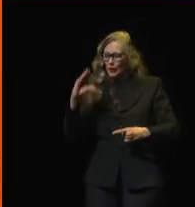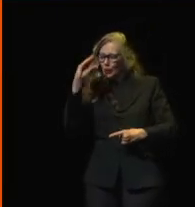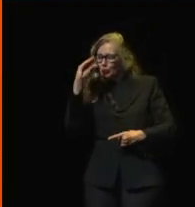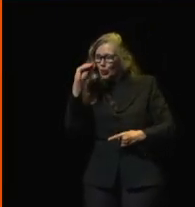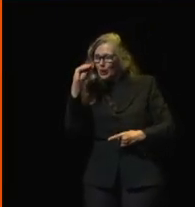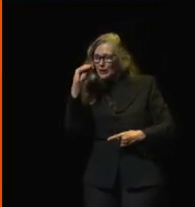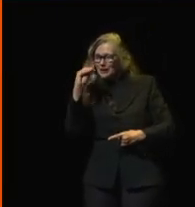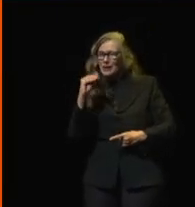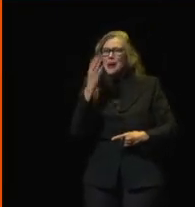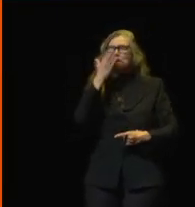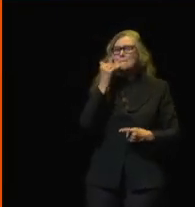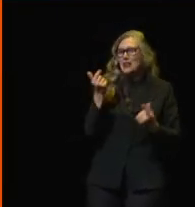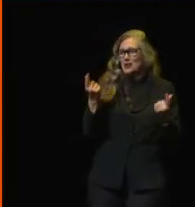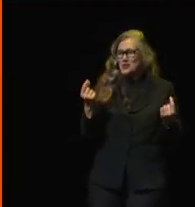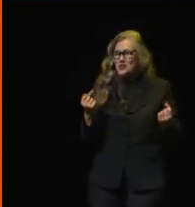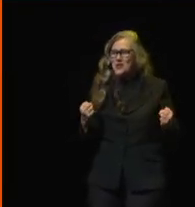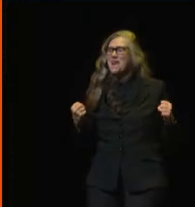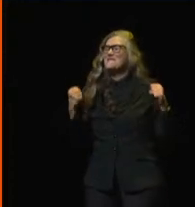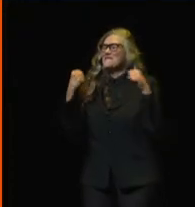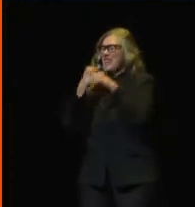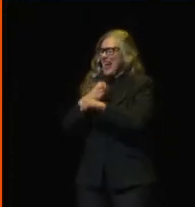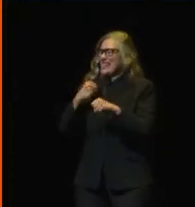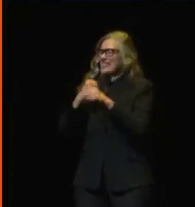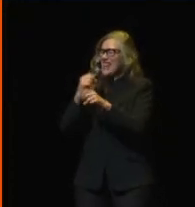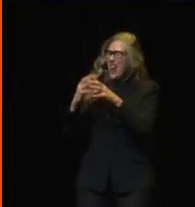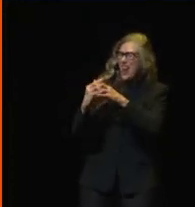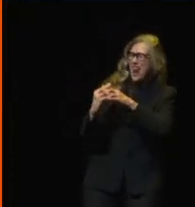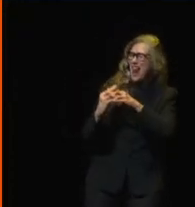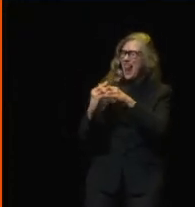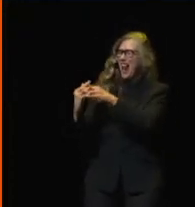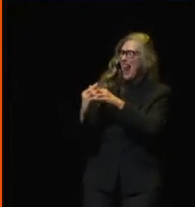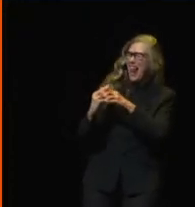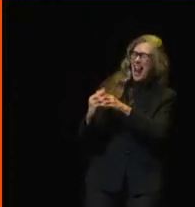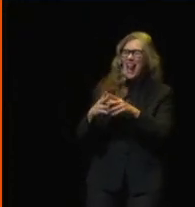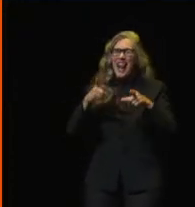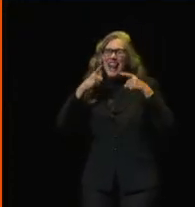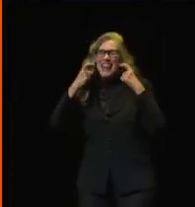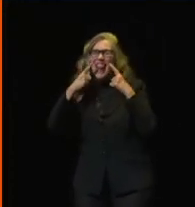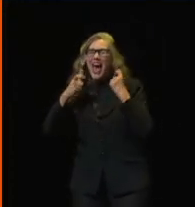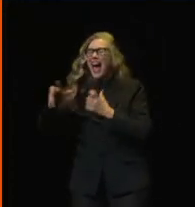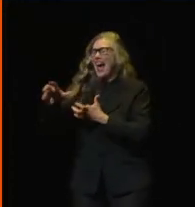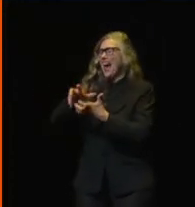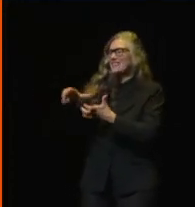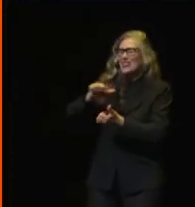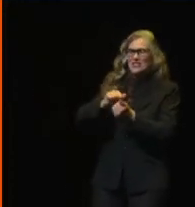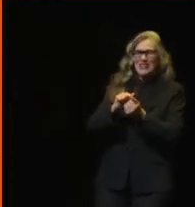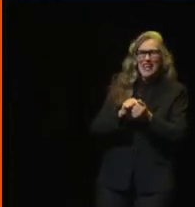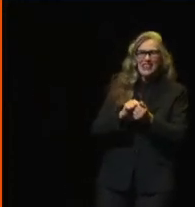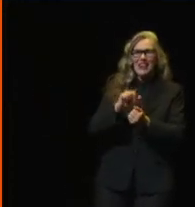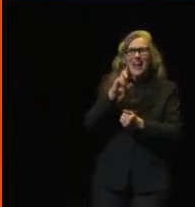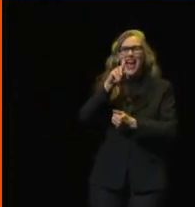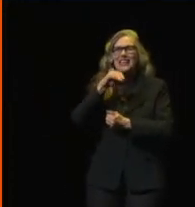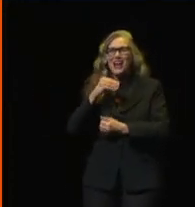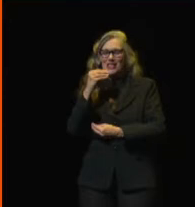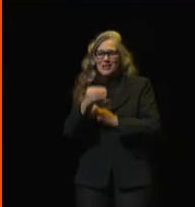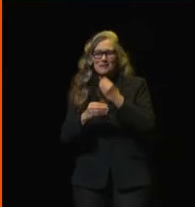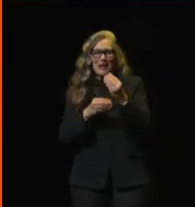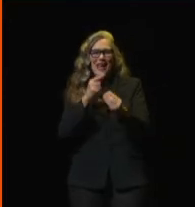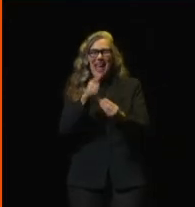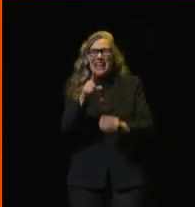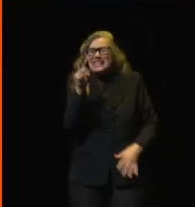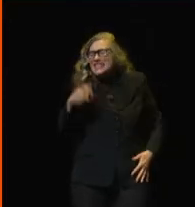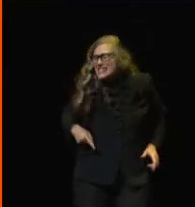than fighting together and laughing together. And Ady paid it forward and tickled and